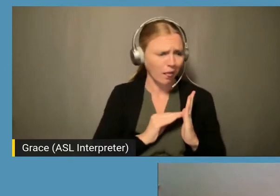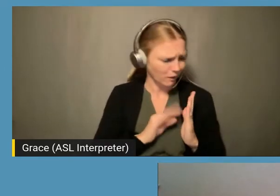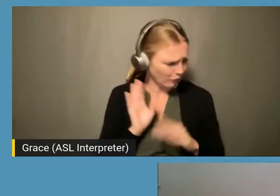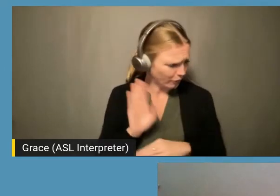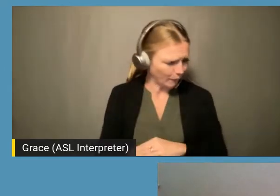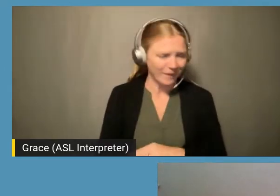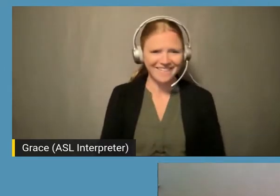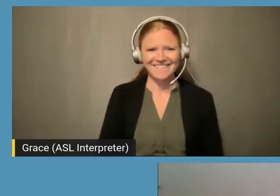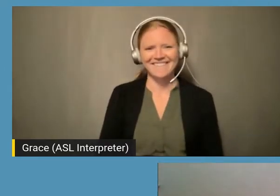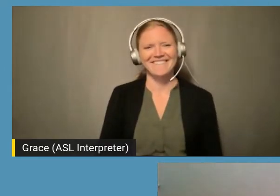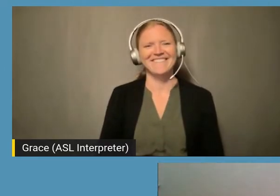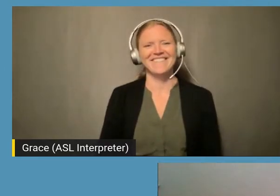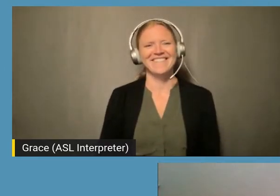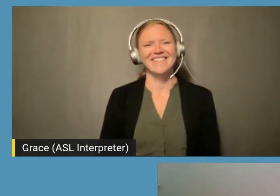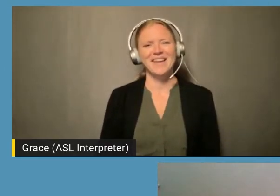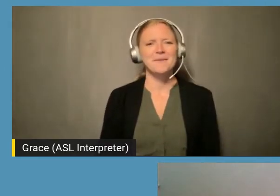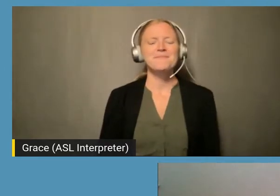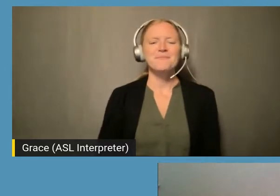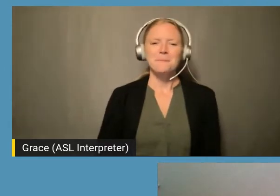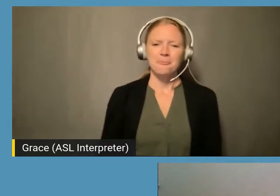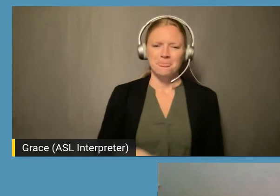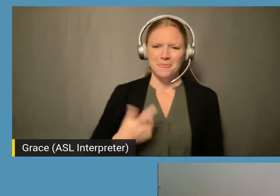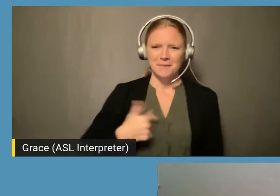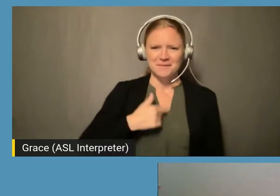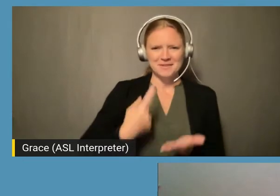entire session. As we've talked about,